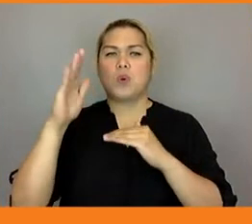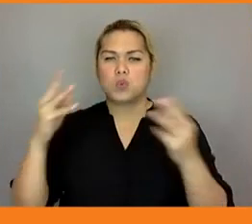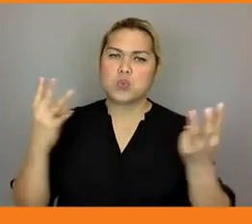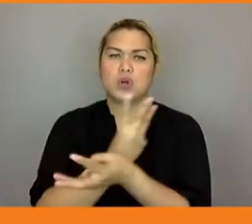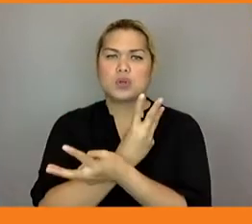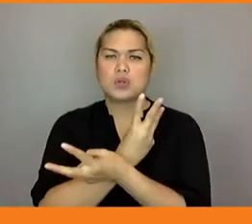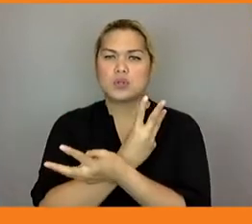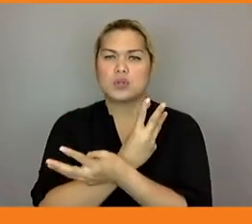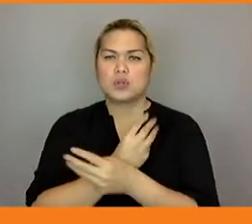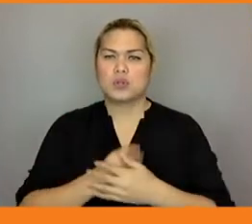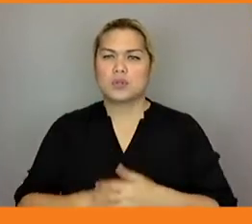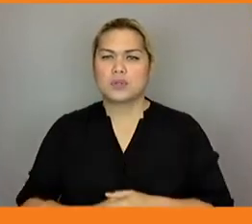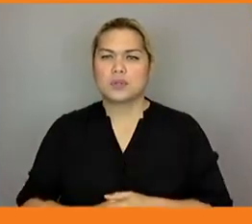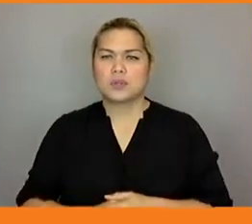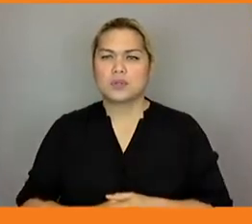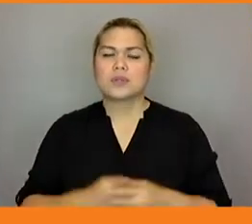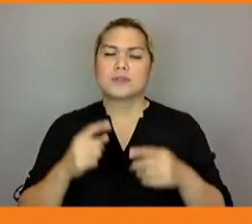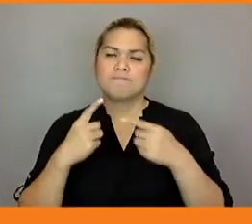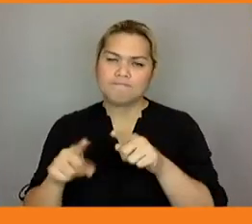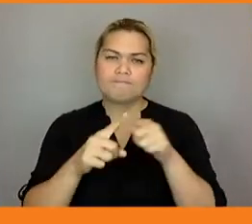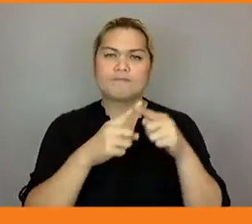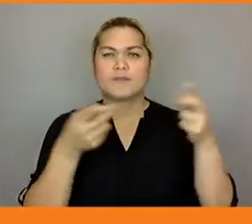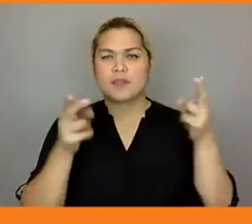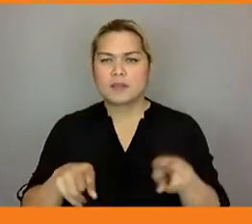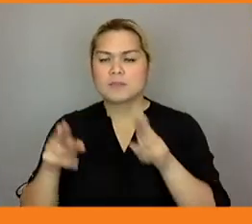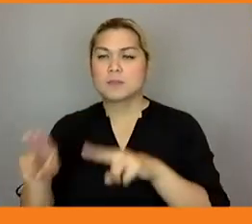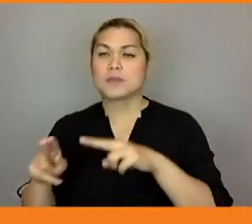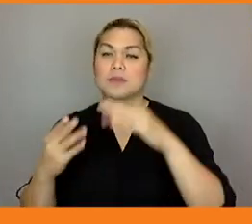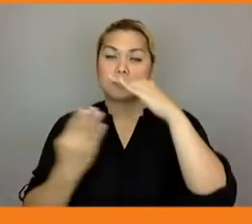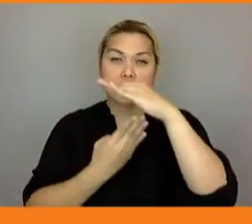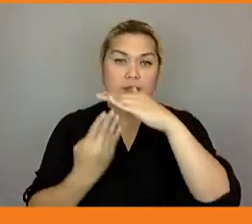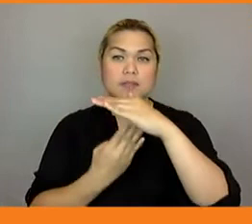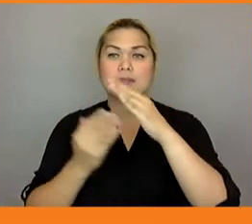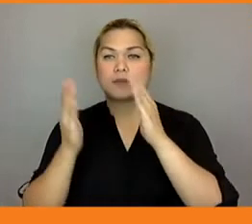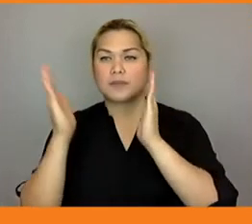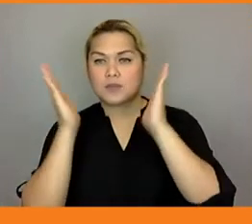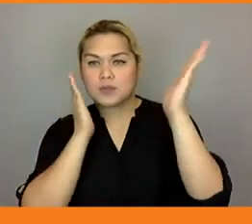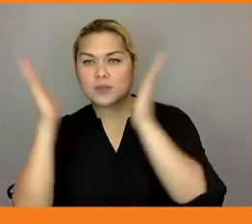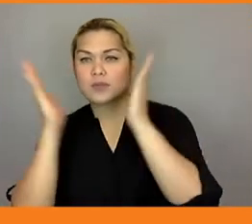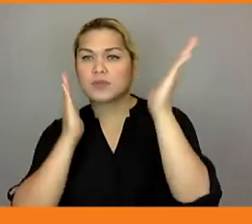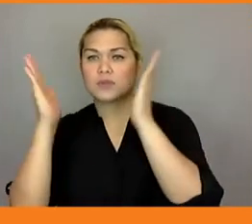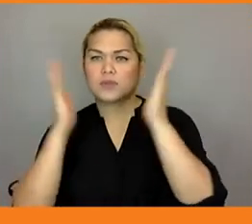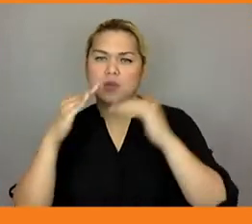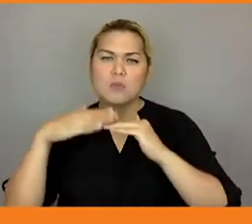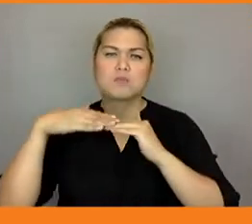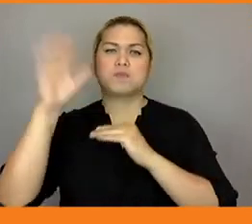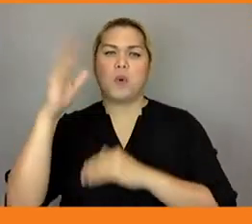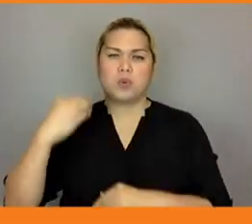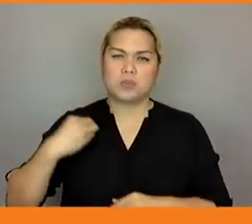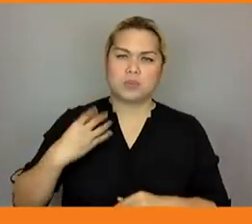essential services, increasing poverty and inequality, as well as persistent difficulty in domestic